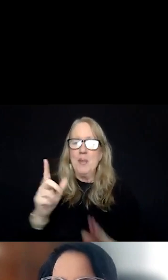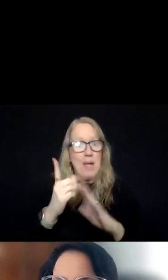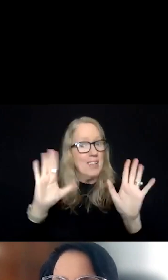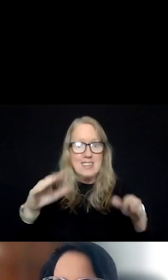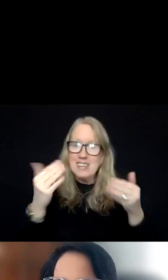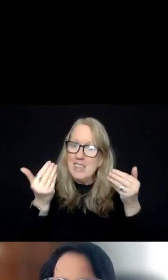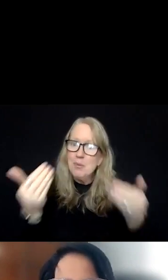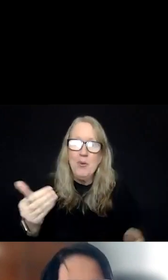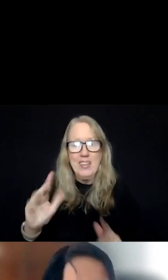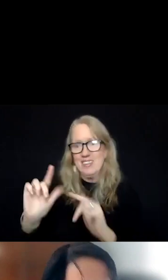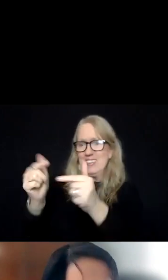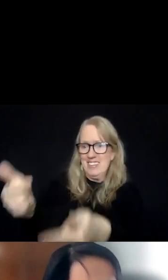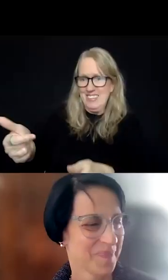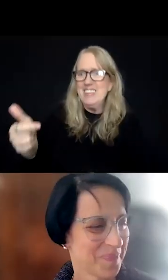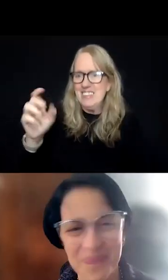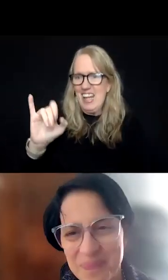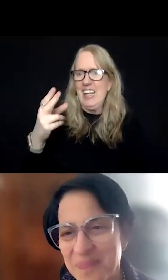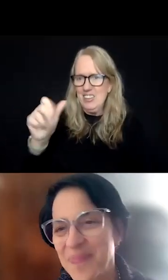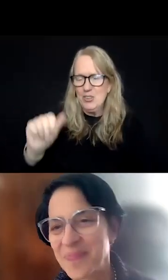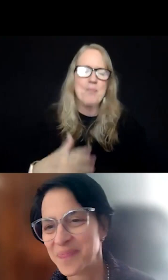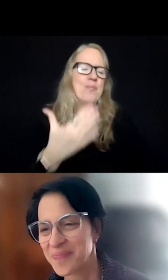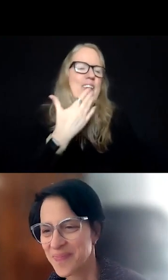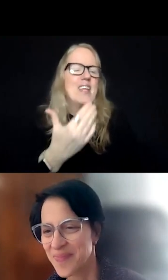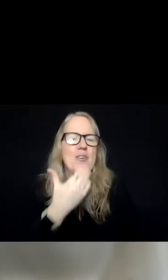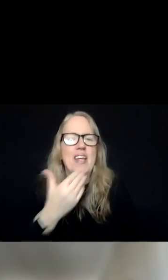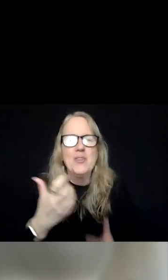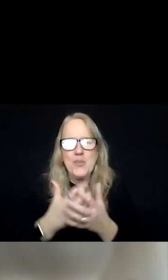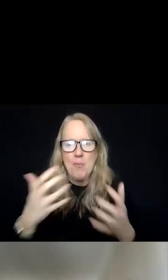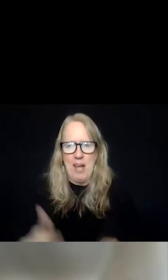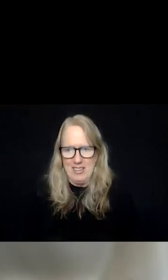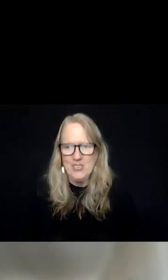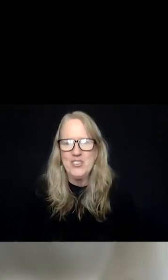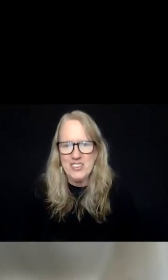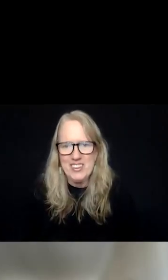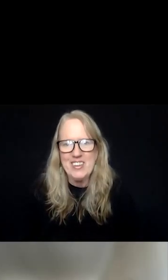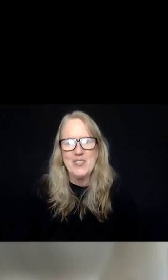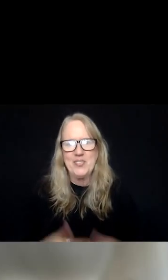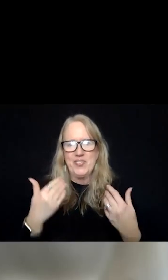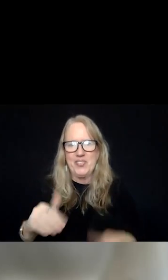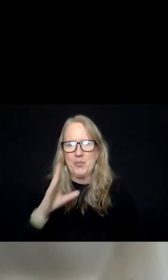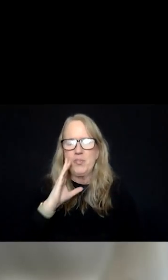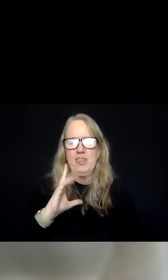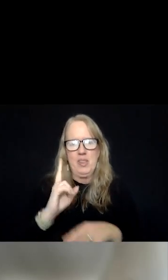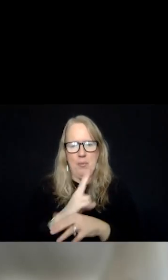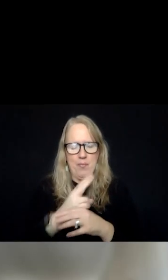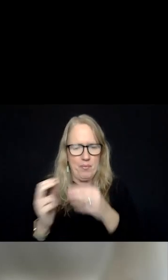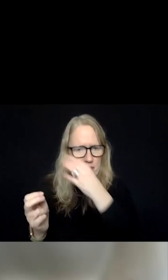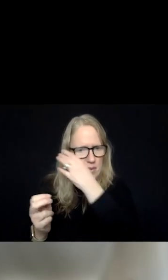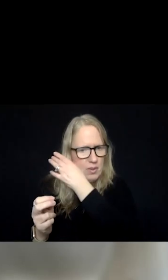going, Aisha. Turn it back to you. Thank you so much, Deb. I cannot say enough about how much I use the NASDDDS